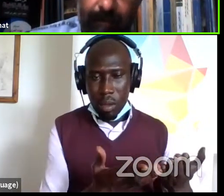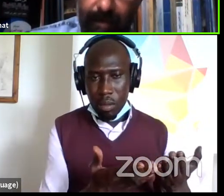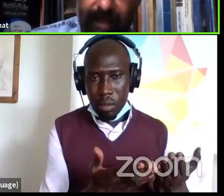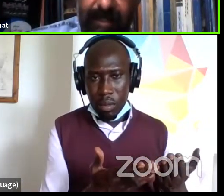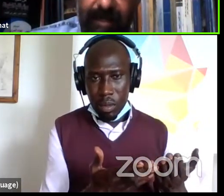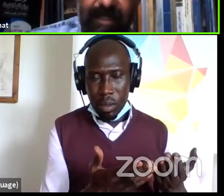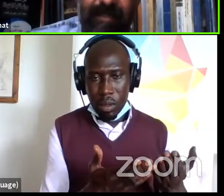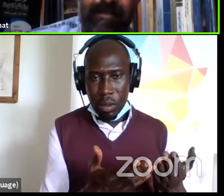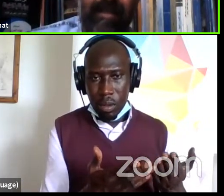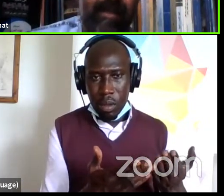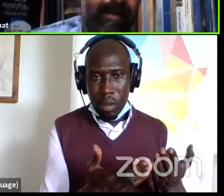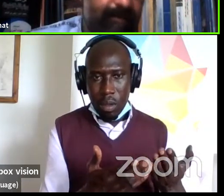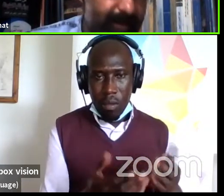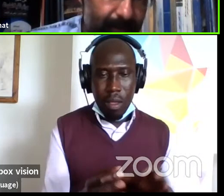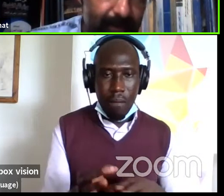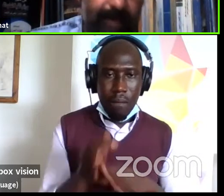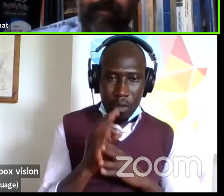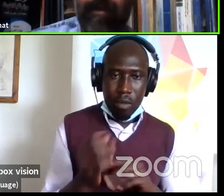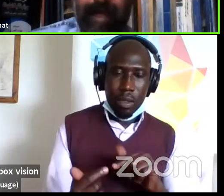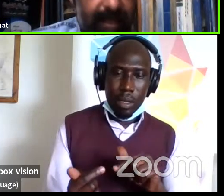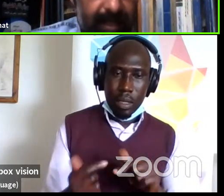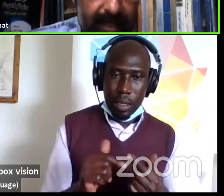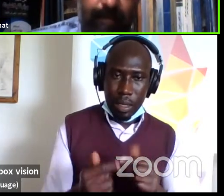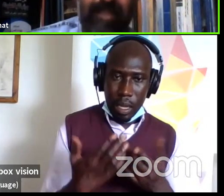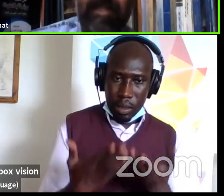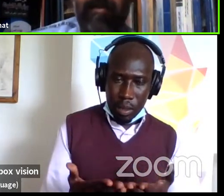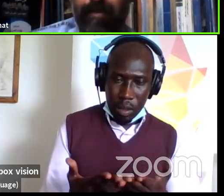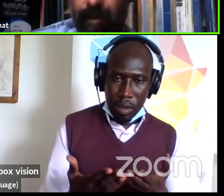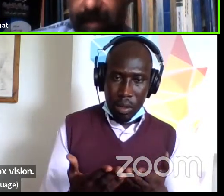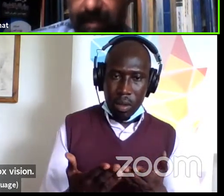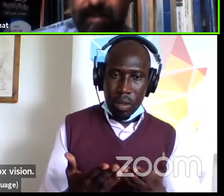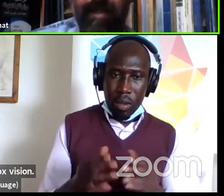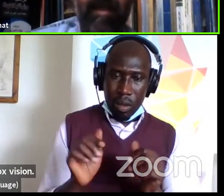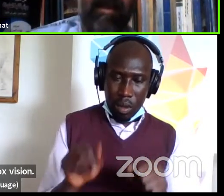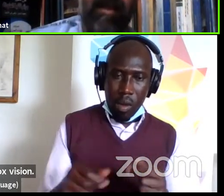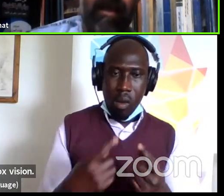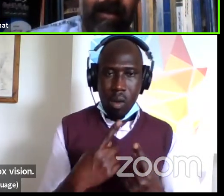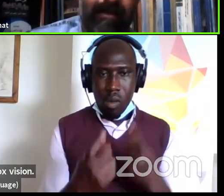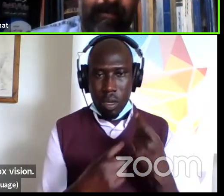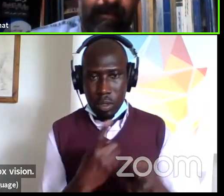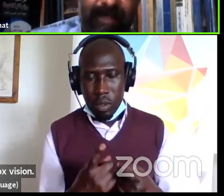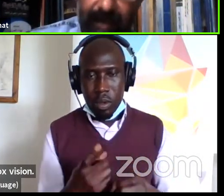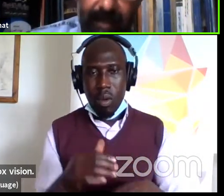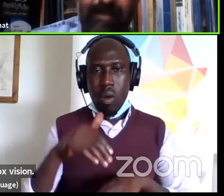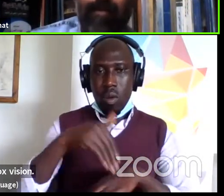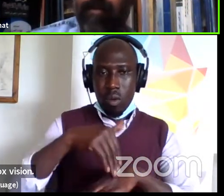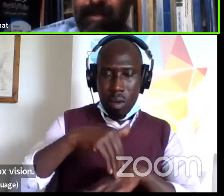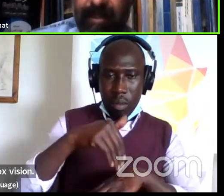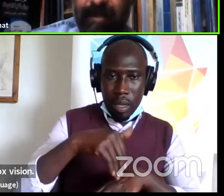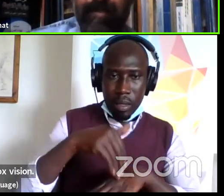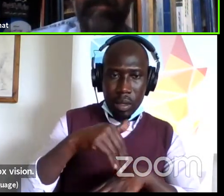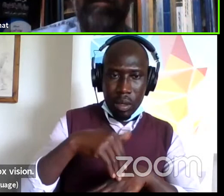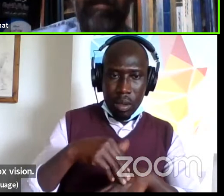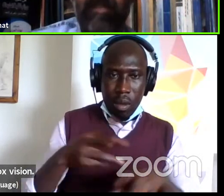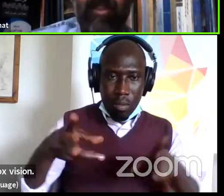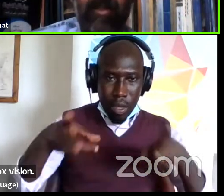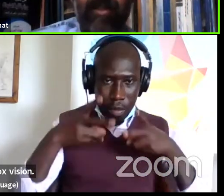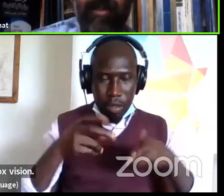the floor for participation for any question or comments for the panelists or in